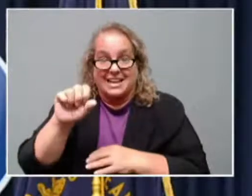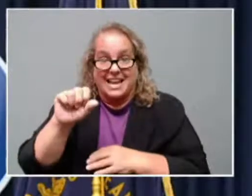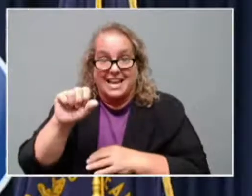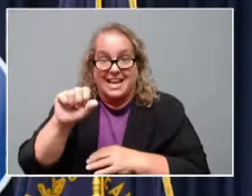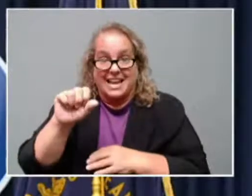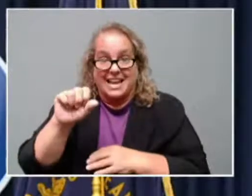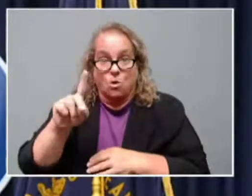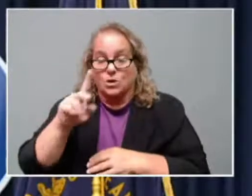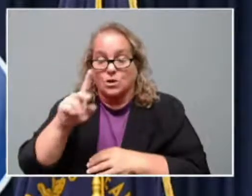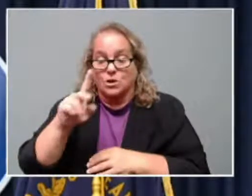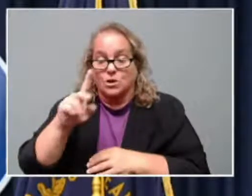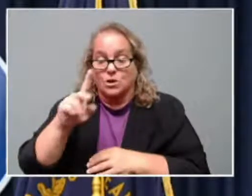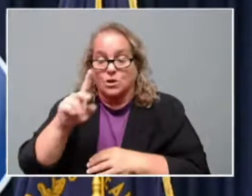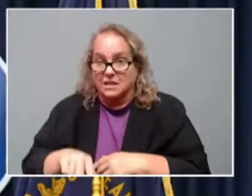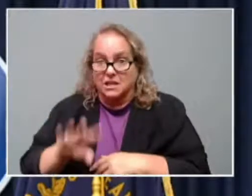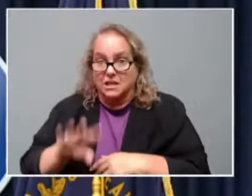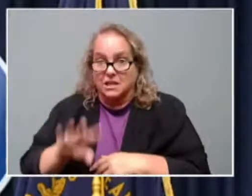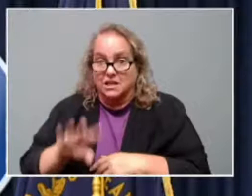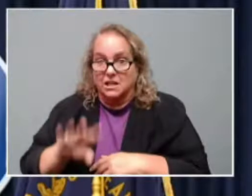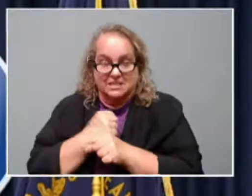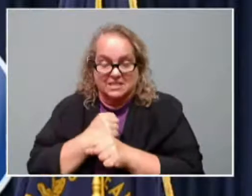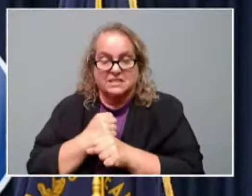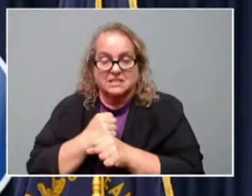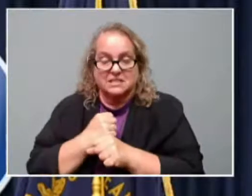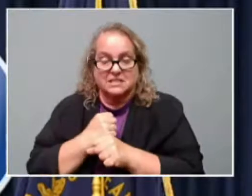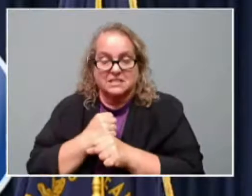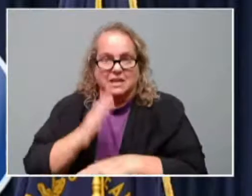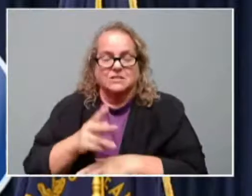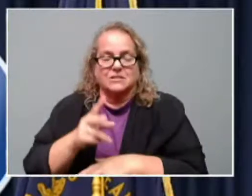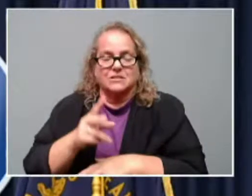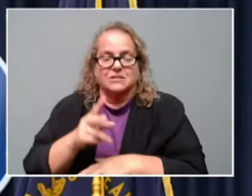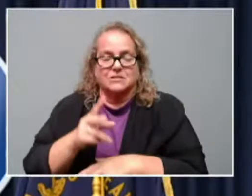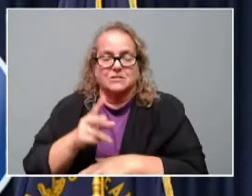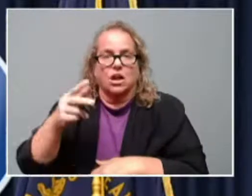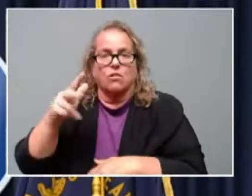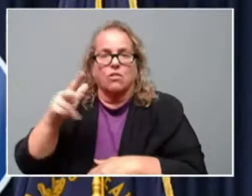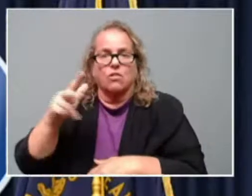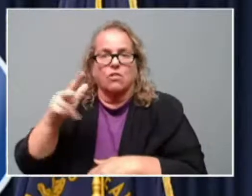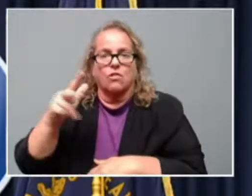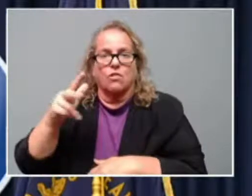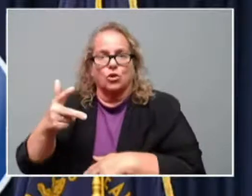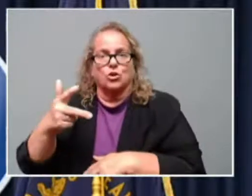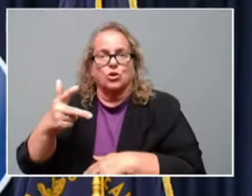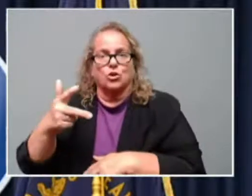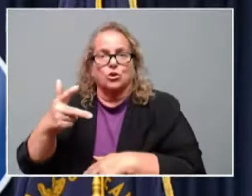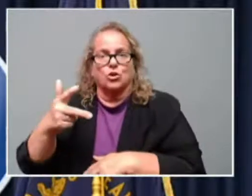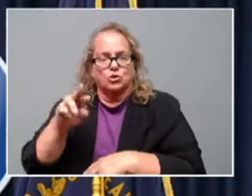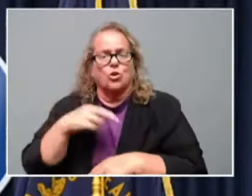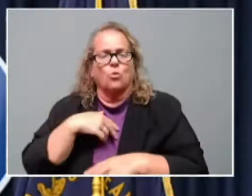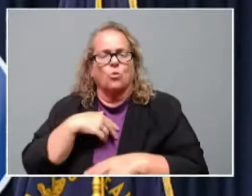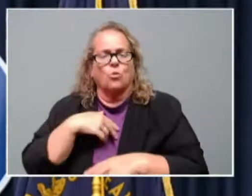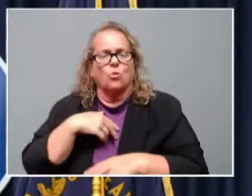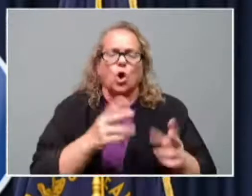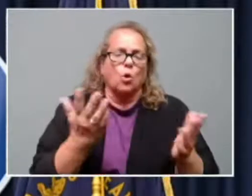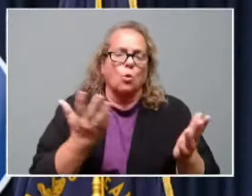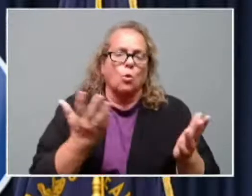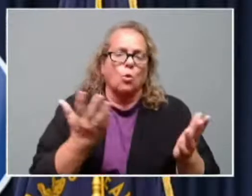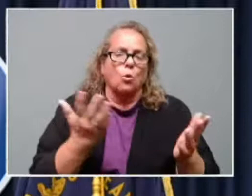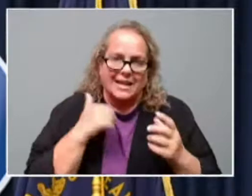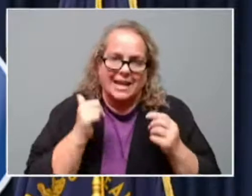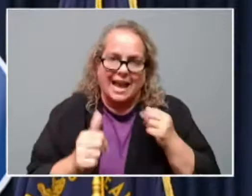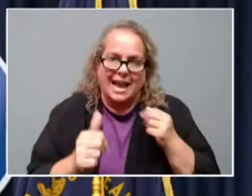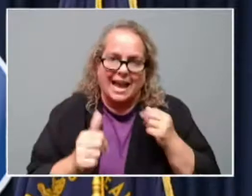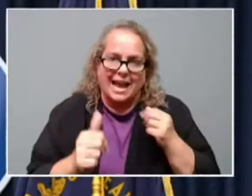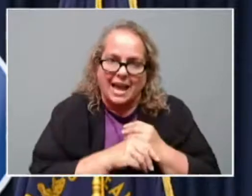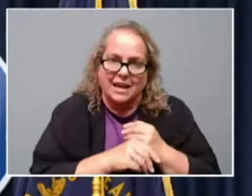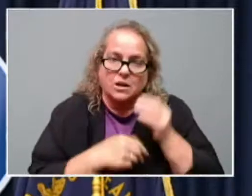then the third. We'll look at what to add on our dashboard. We know that the CDC tool is out there that people